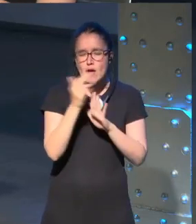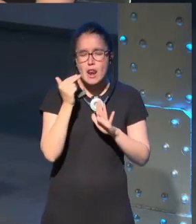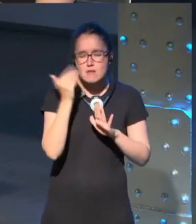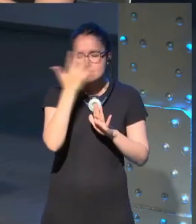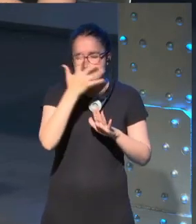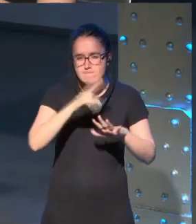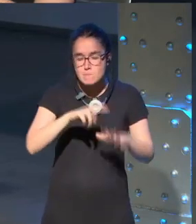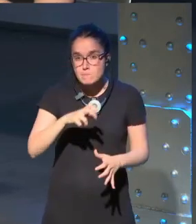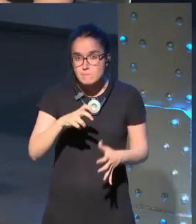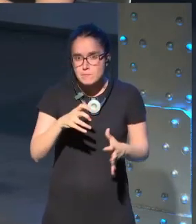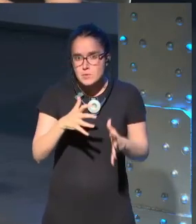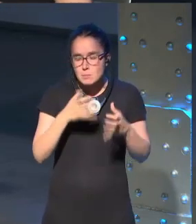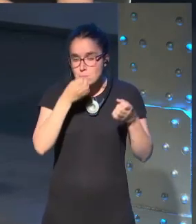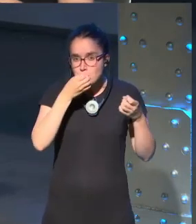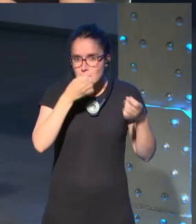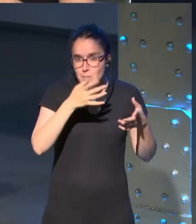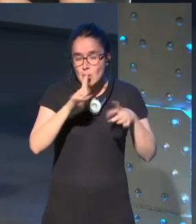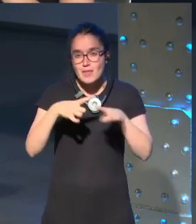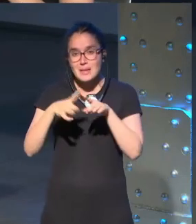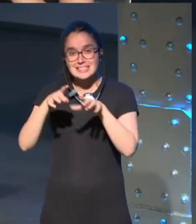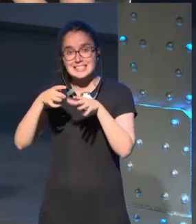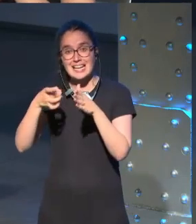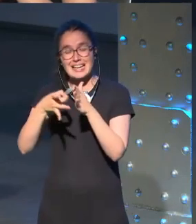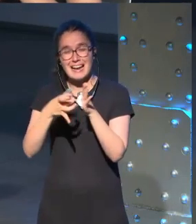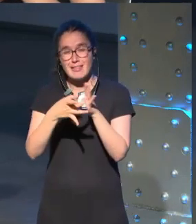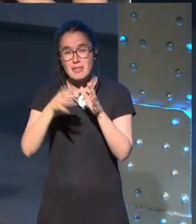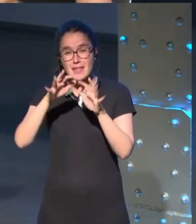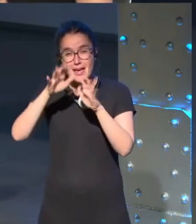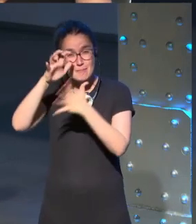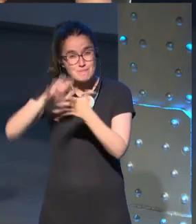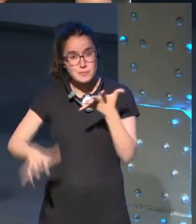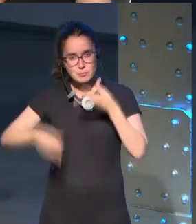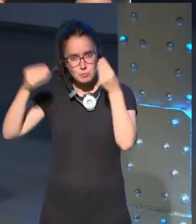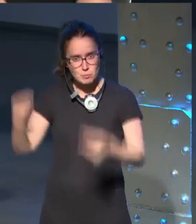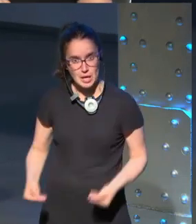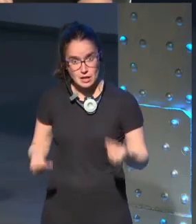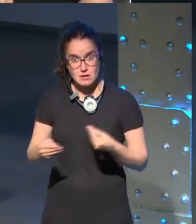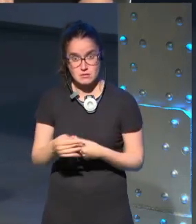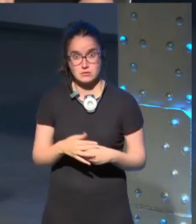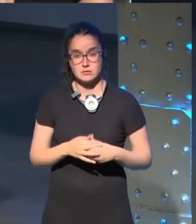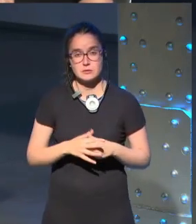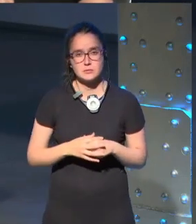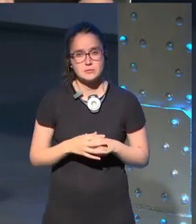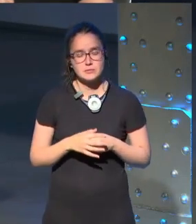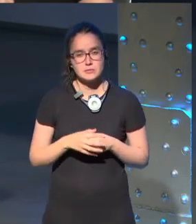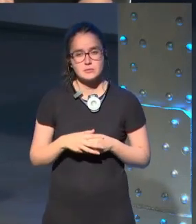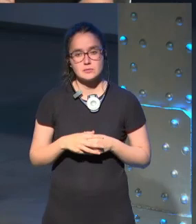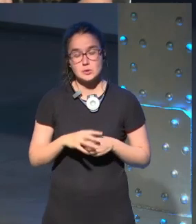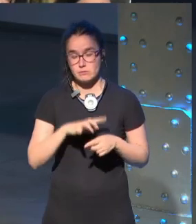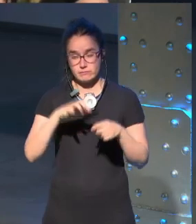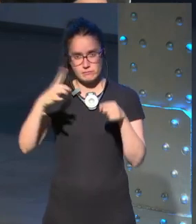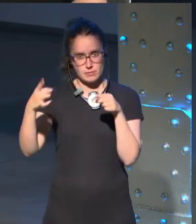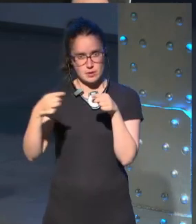You write a thrilling novel, but it's also very well written. Well, number one, thank